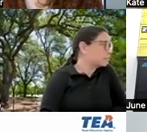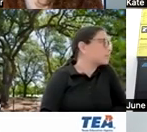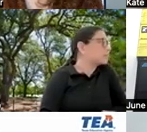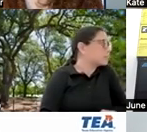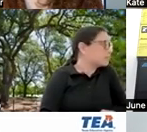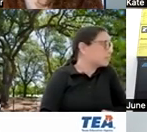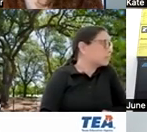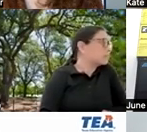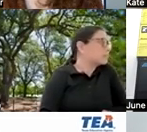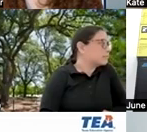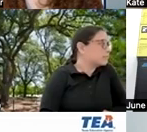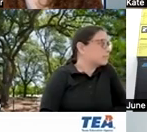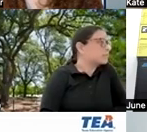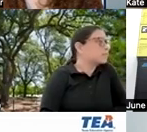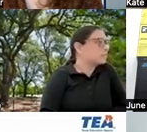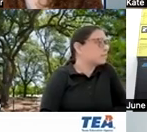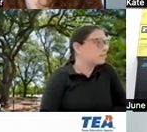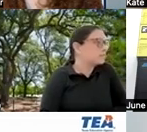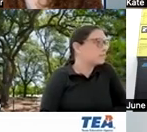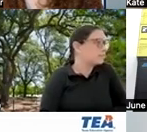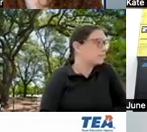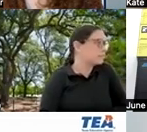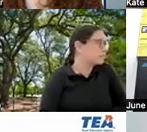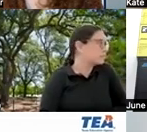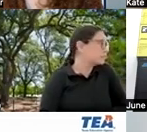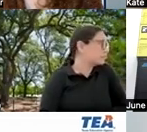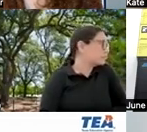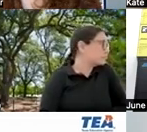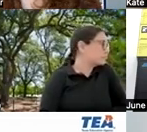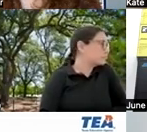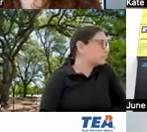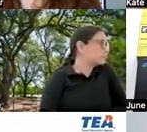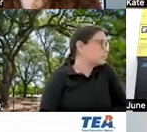Even at the top level. Yes. Got it.